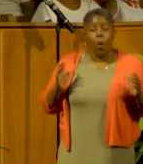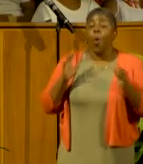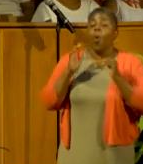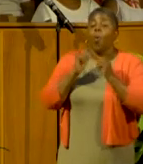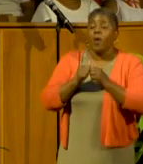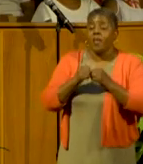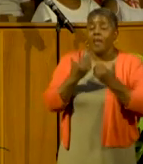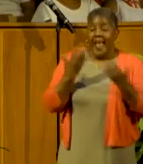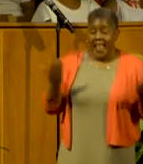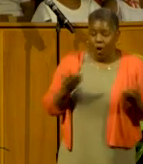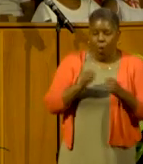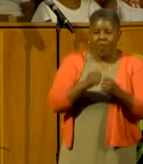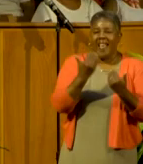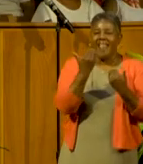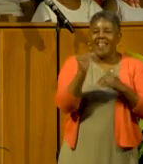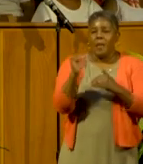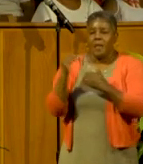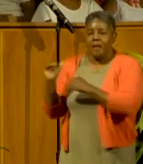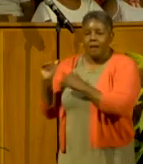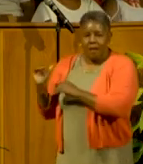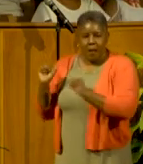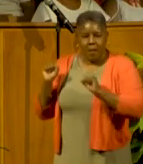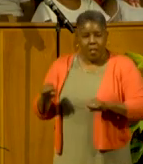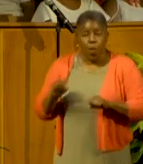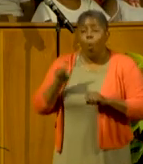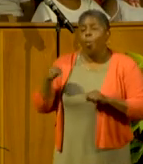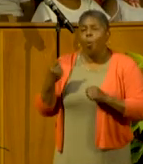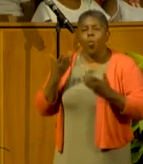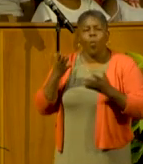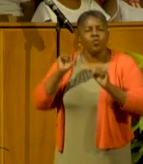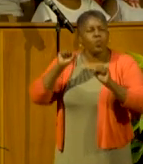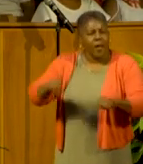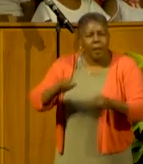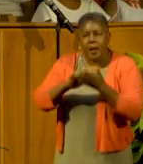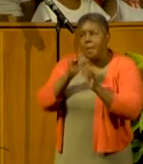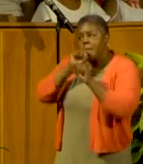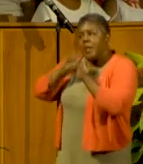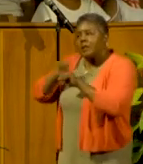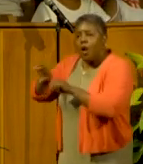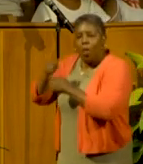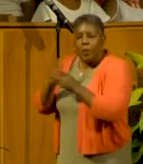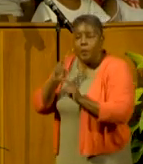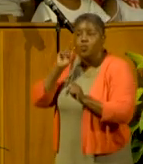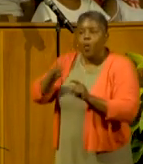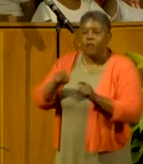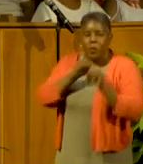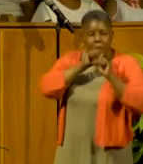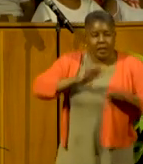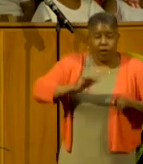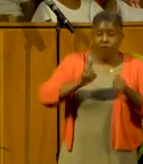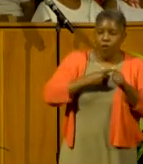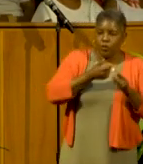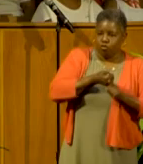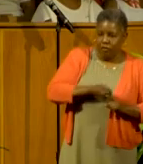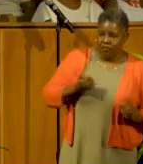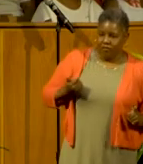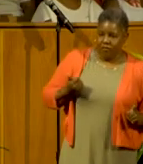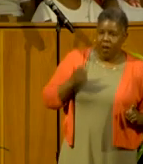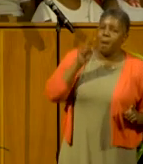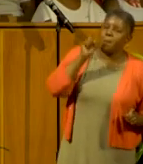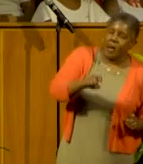with limited capacity. And the only way you can be a blessing to others is if you're going to be a blessing to your own